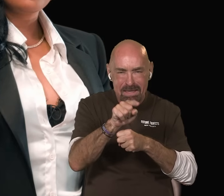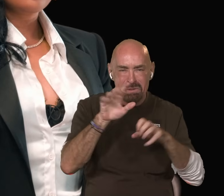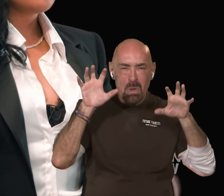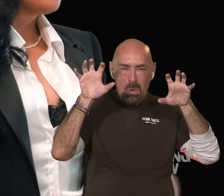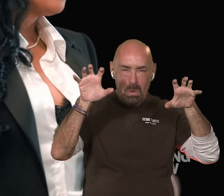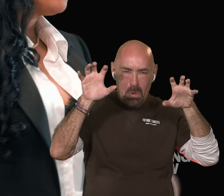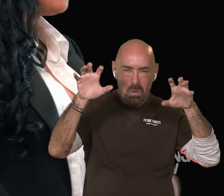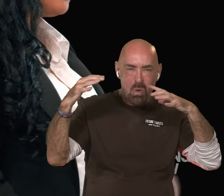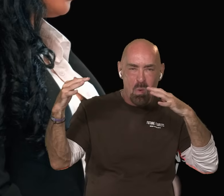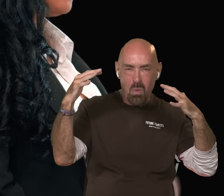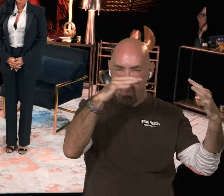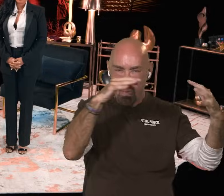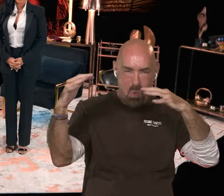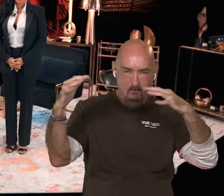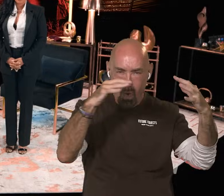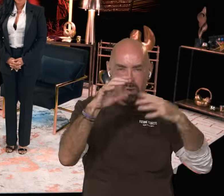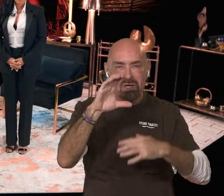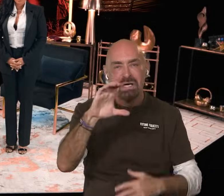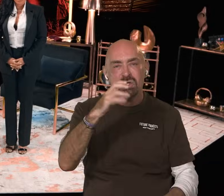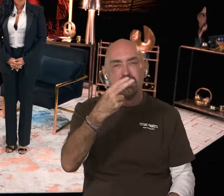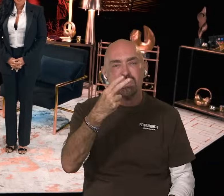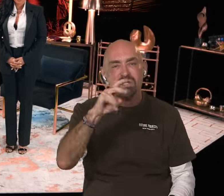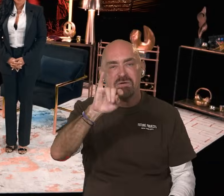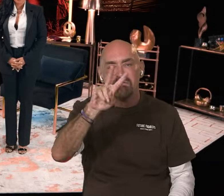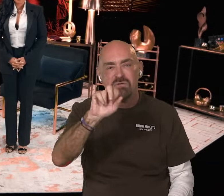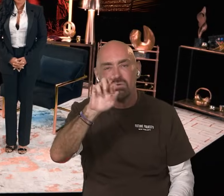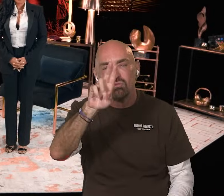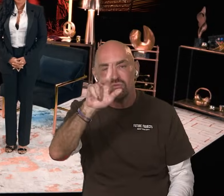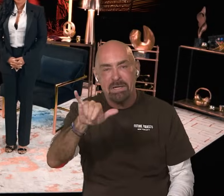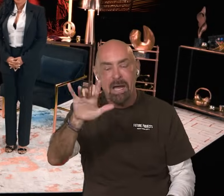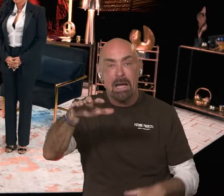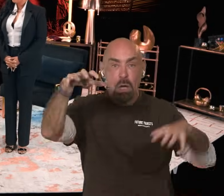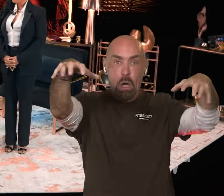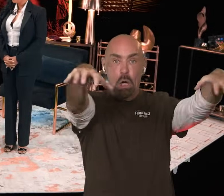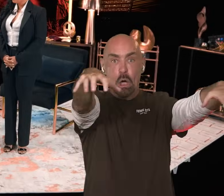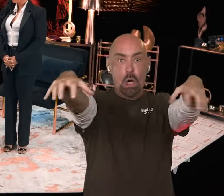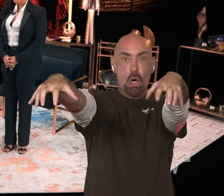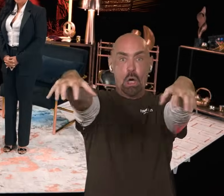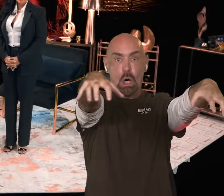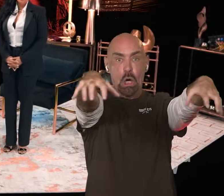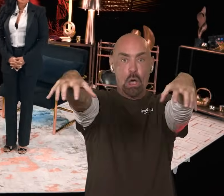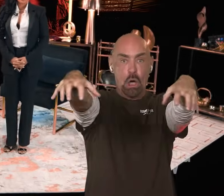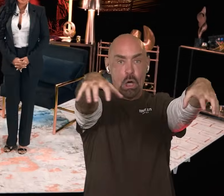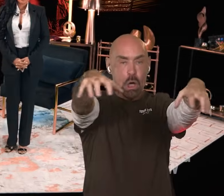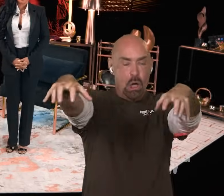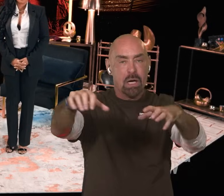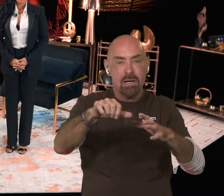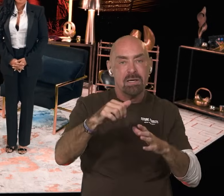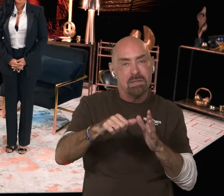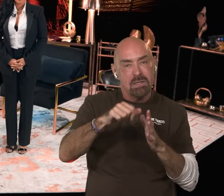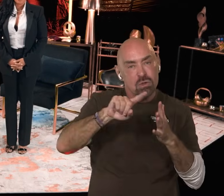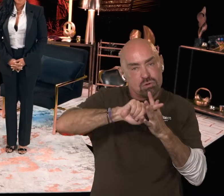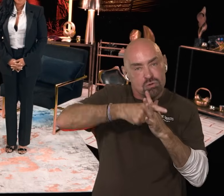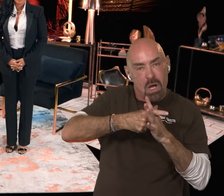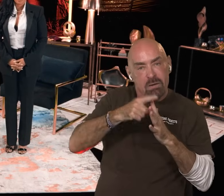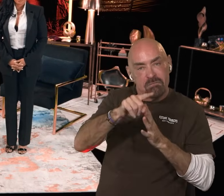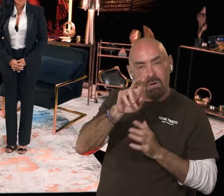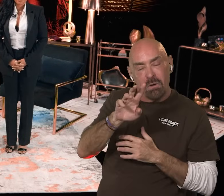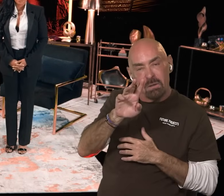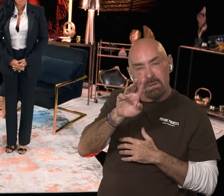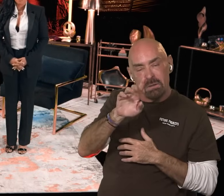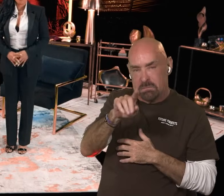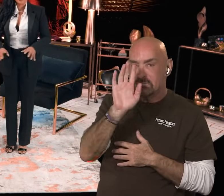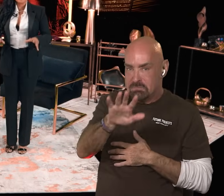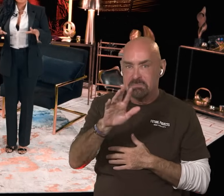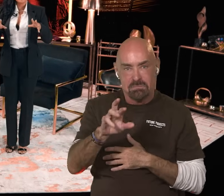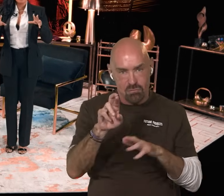behind the gloriously gory medieval warfare slasher Chivalry 2 and this classic zombie survival horror game that started out as a mod for Half-Life